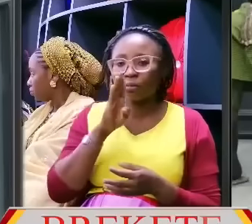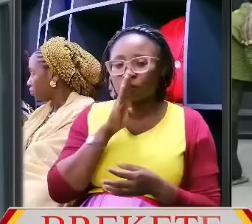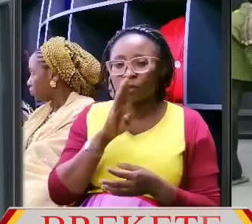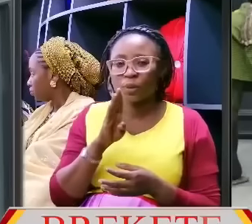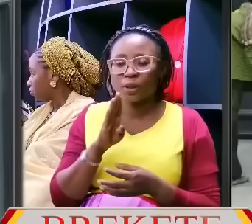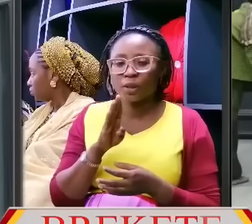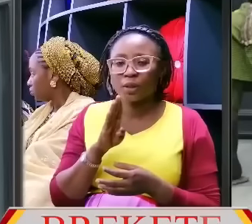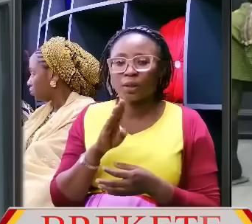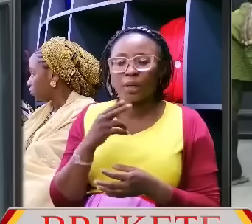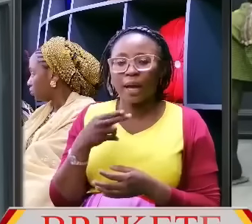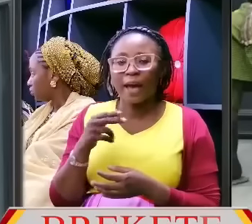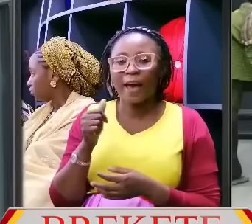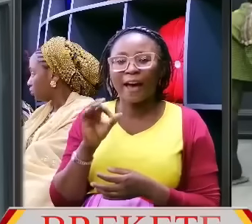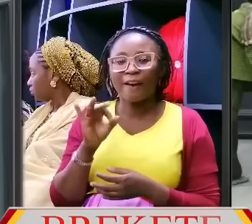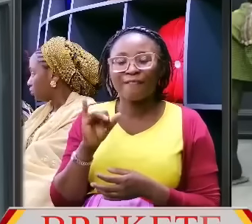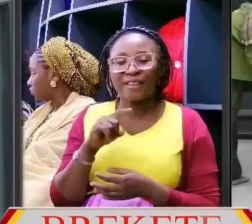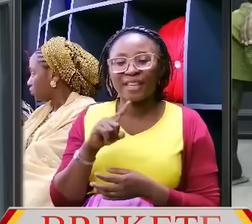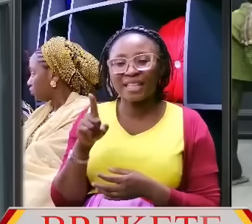hafiz.